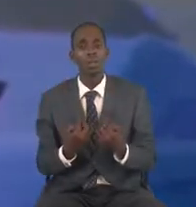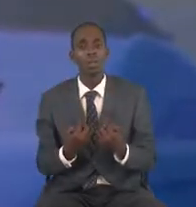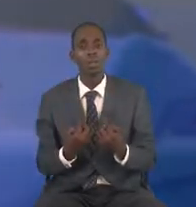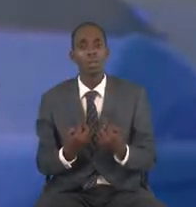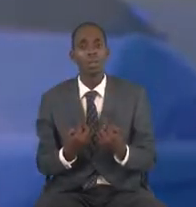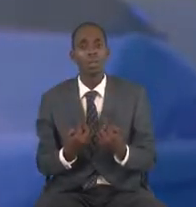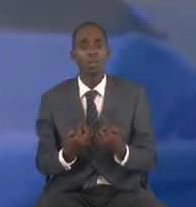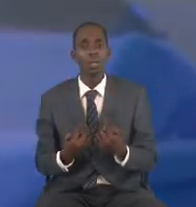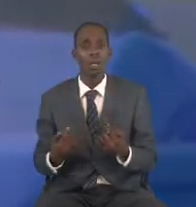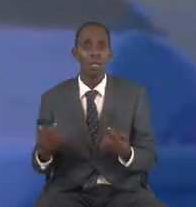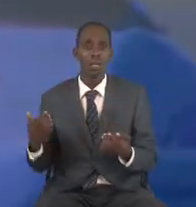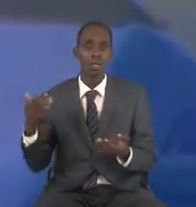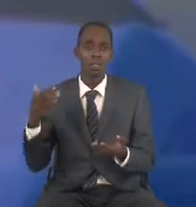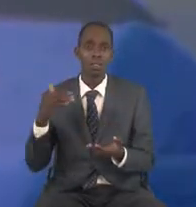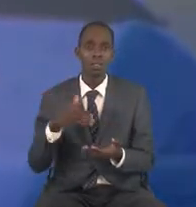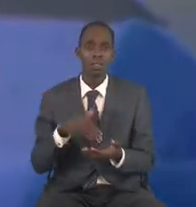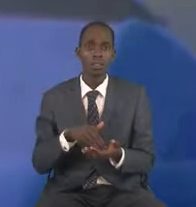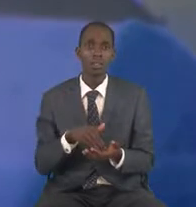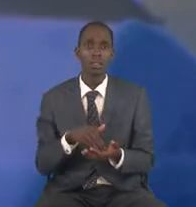come